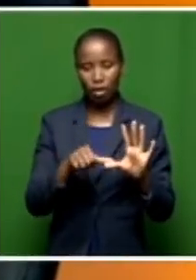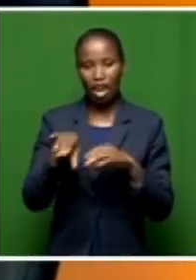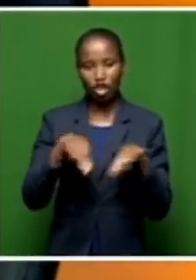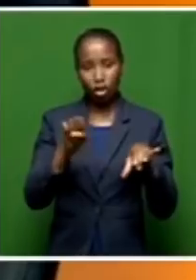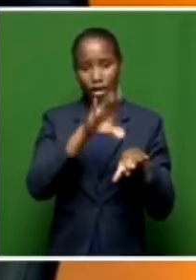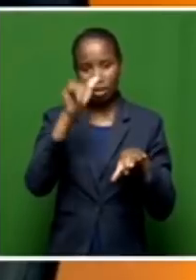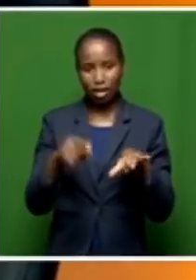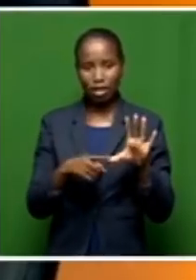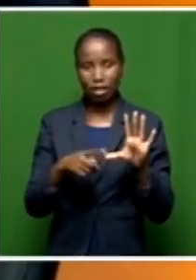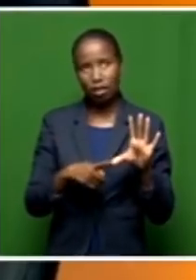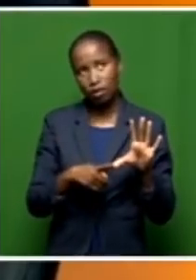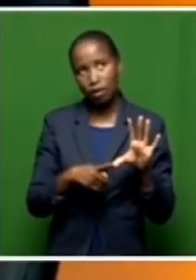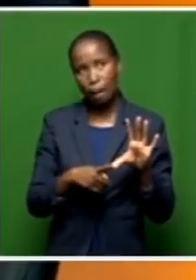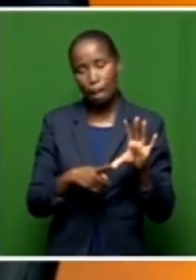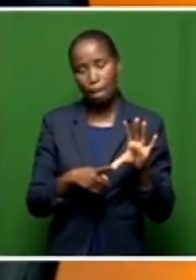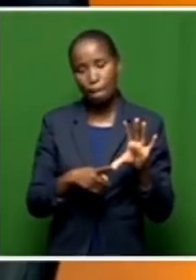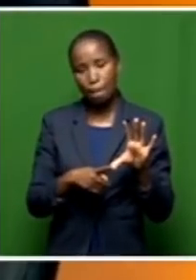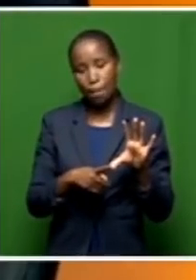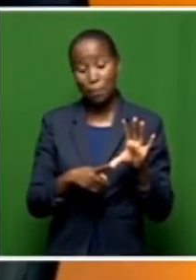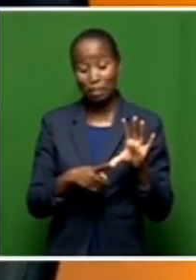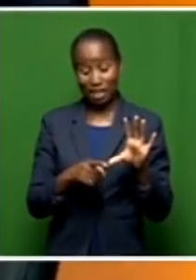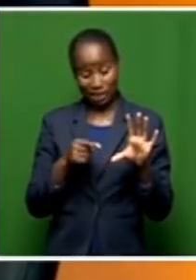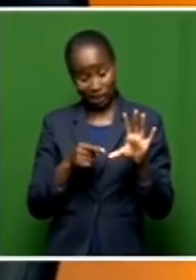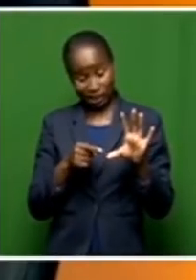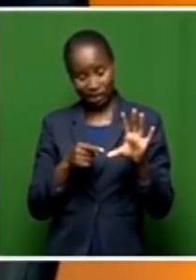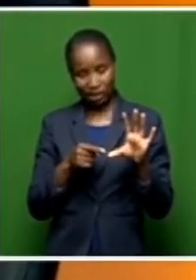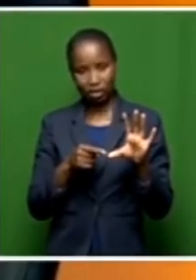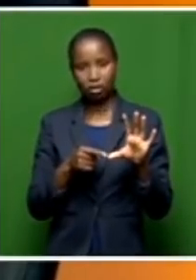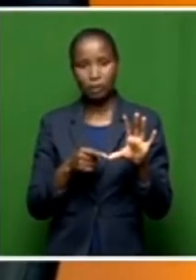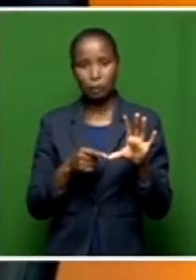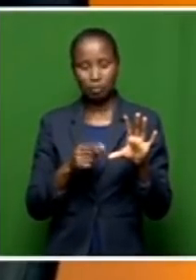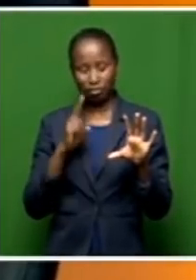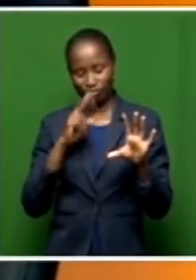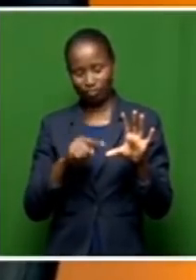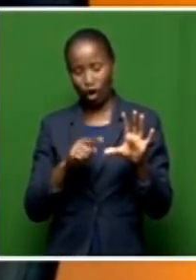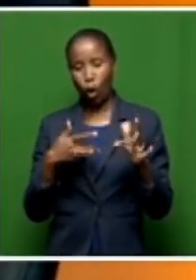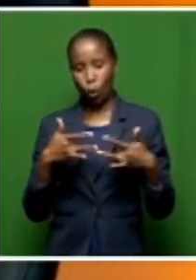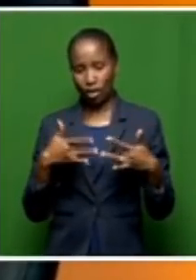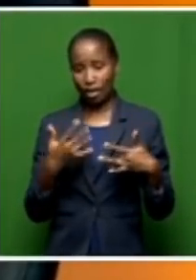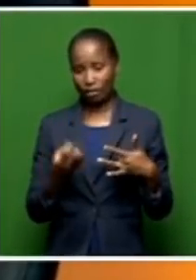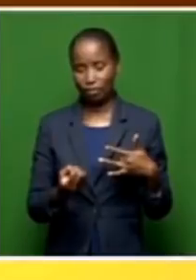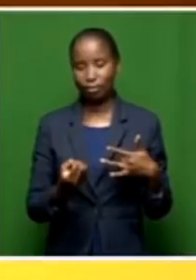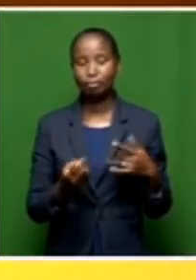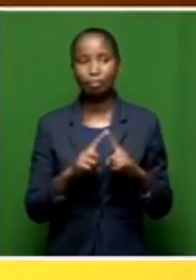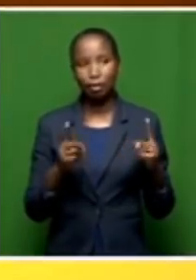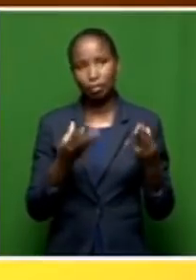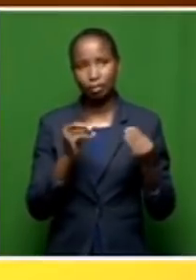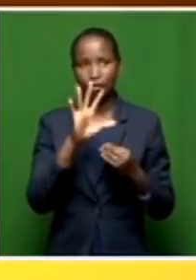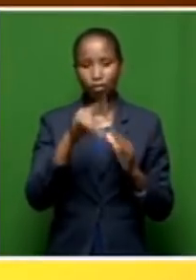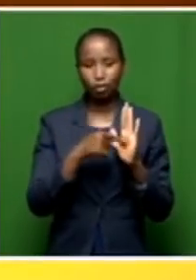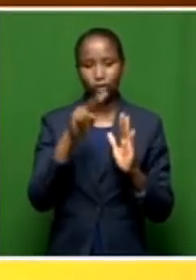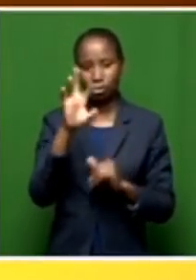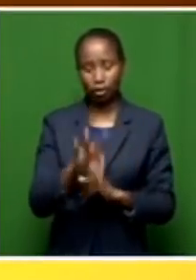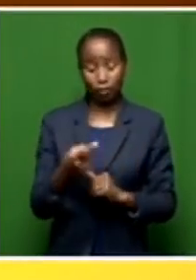Here, there is some concern, but it's sitting at 5.2% at the moment. And also because it's a new party,